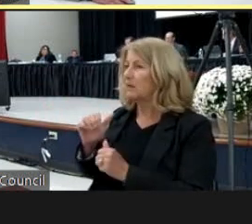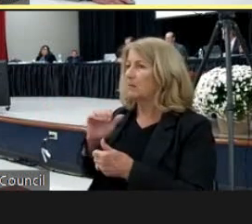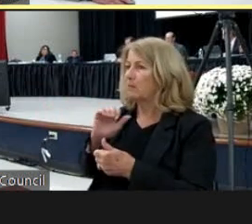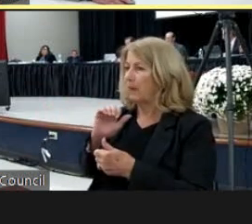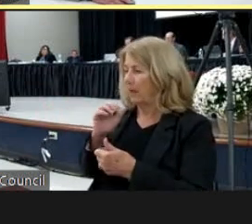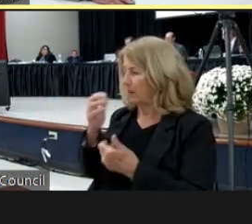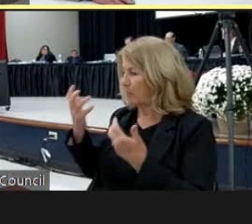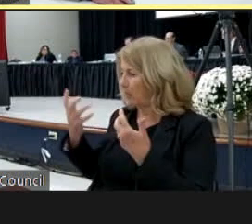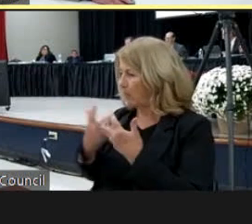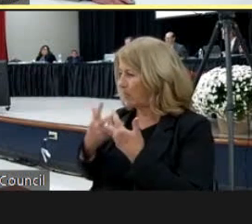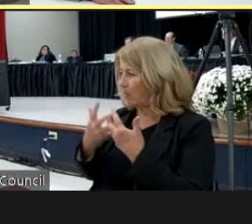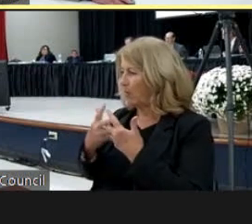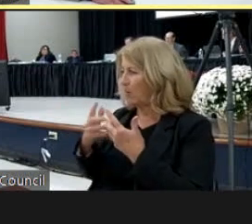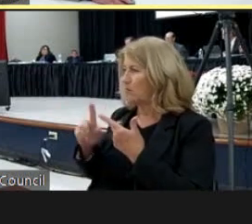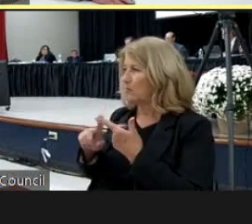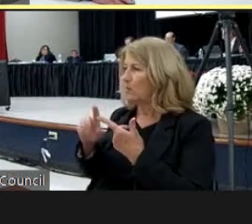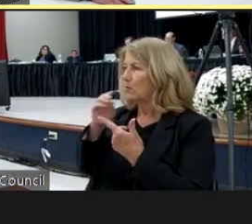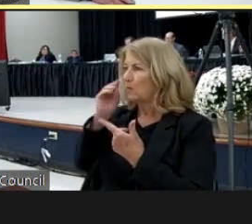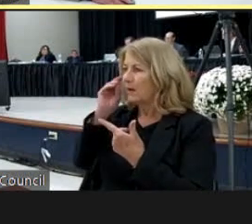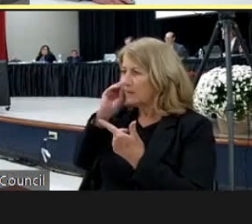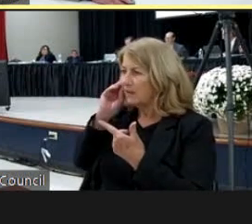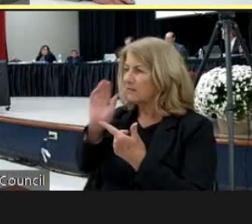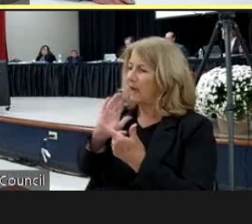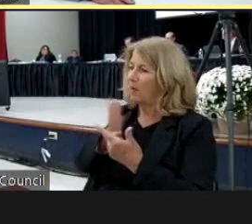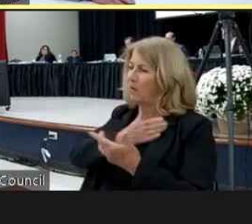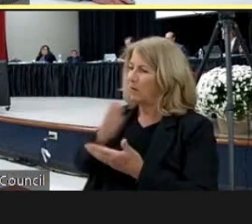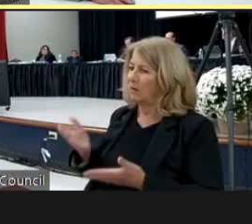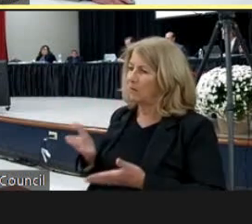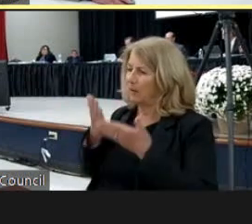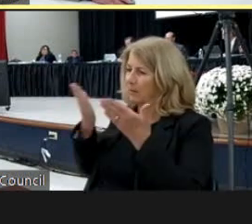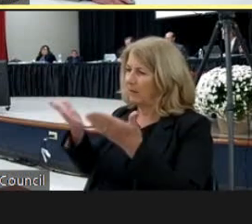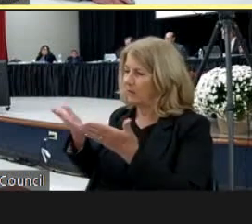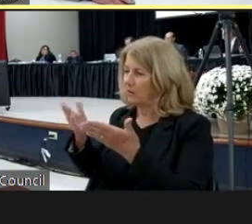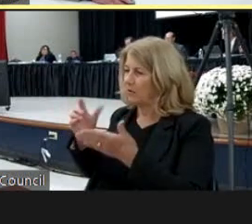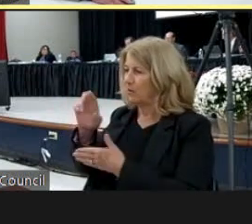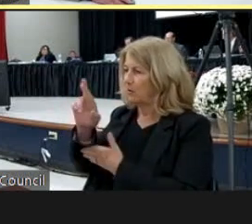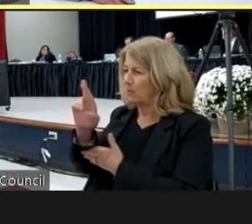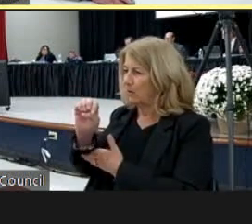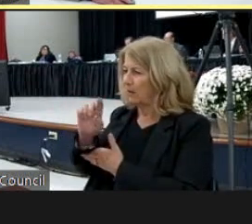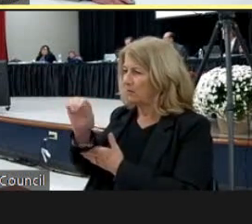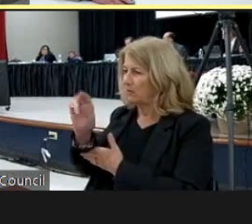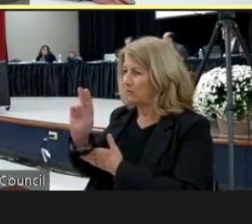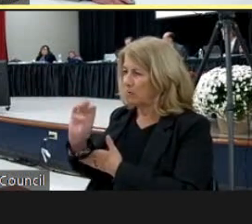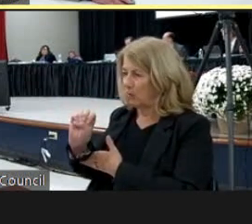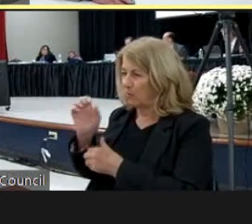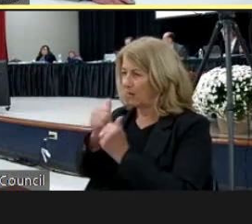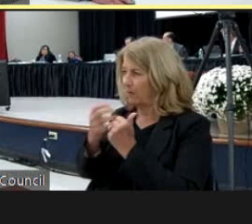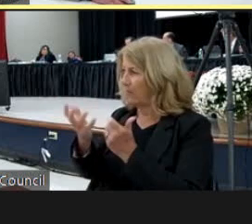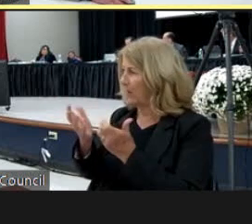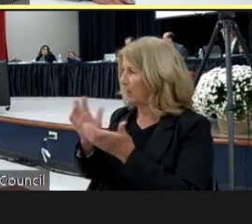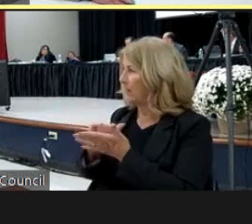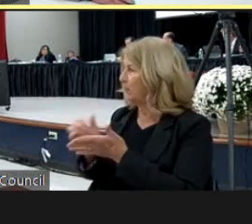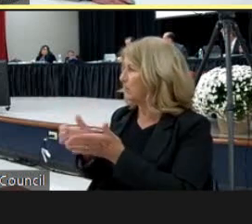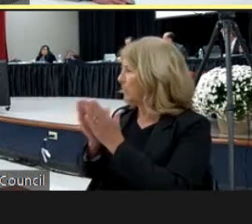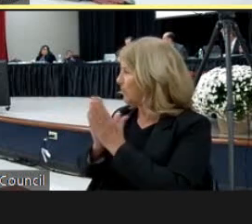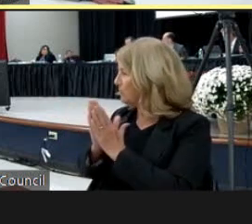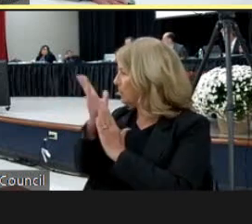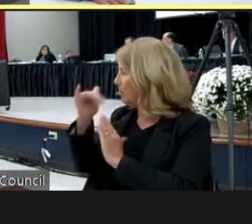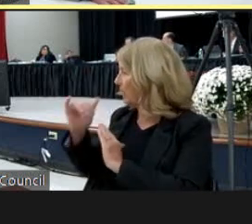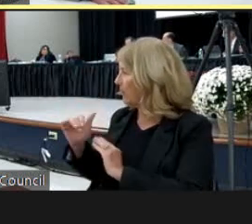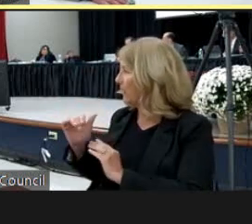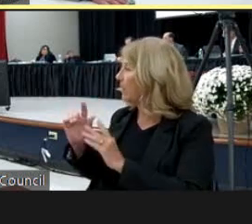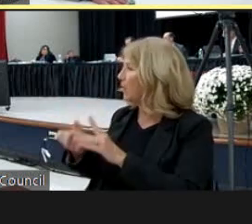so it's our recommendation that you rezone everything that was requested by the original applicant and what the